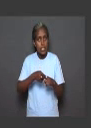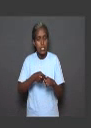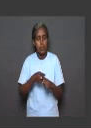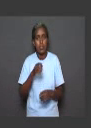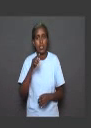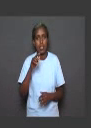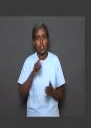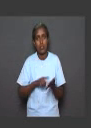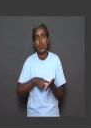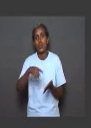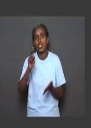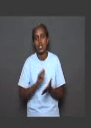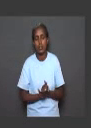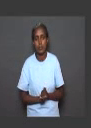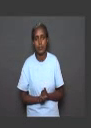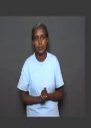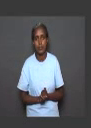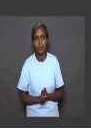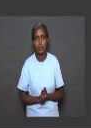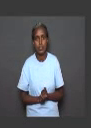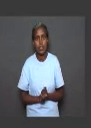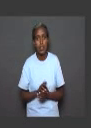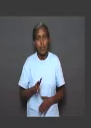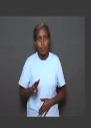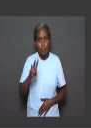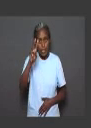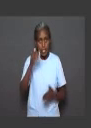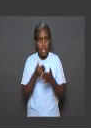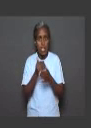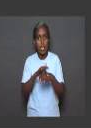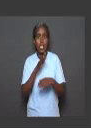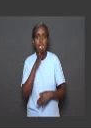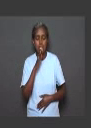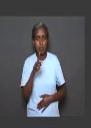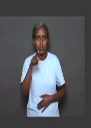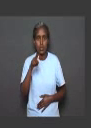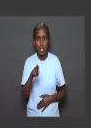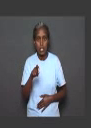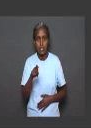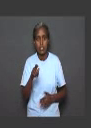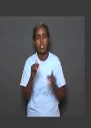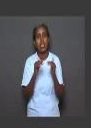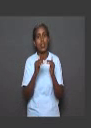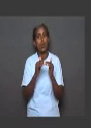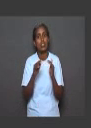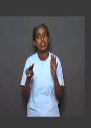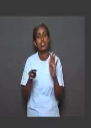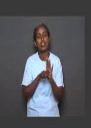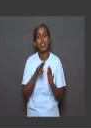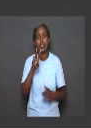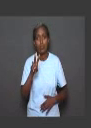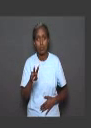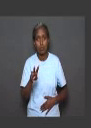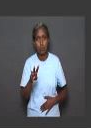The intercept is at the origin. There are vertical asymptotes at